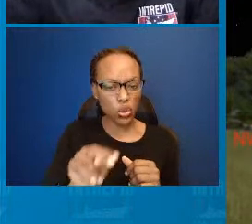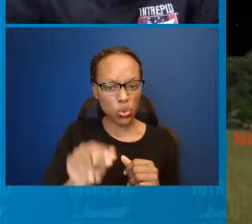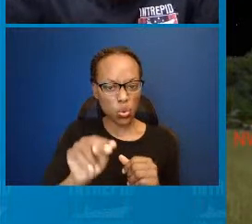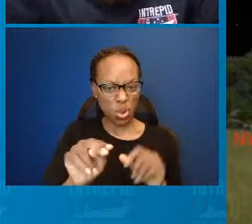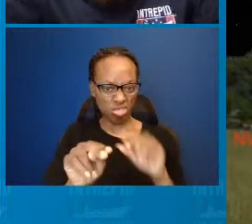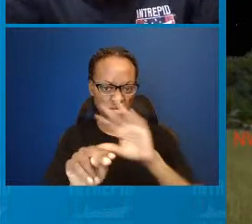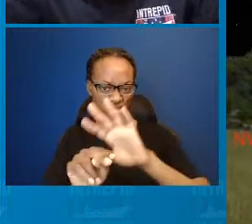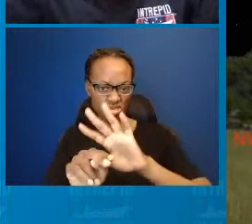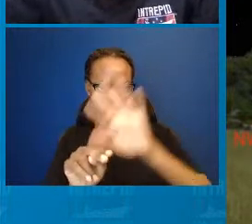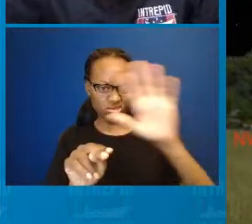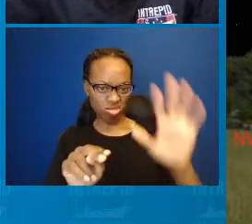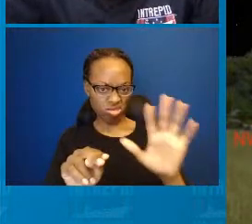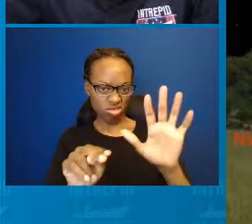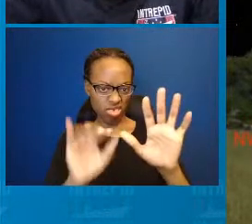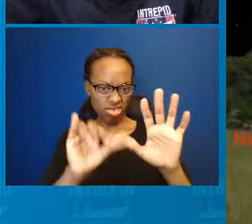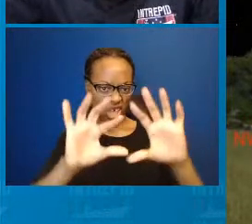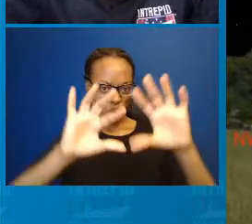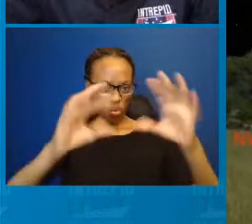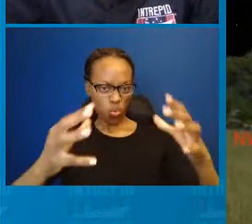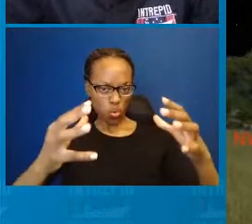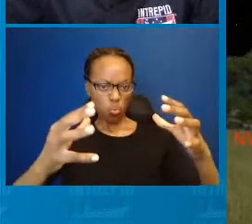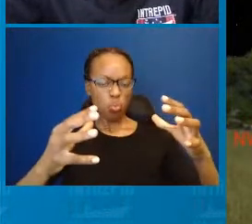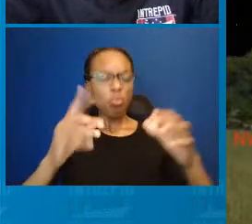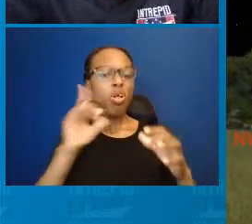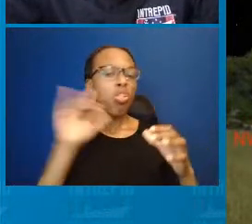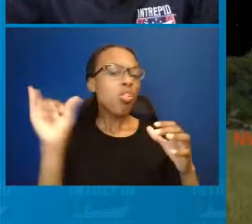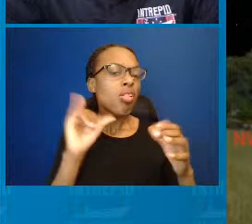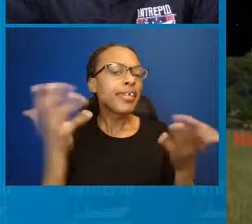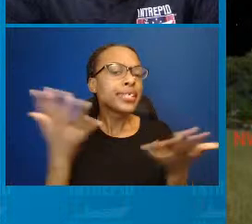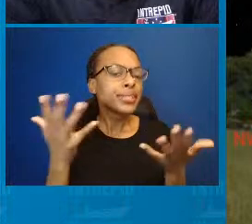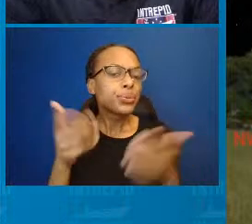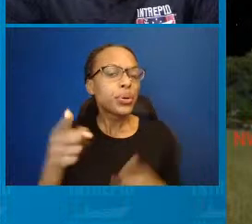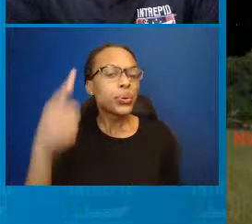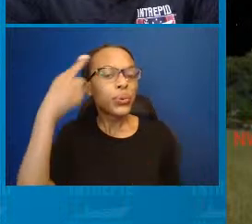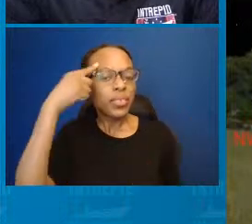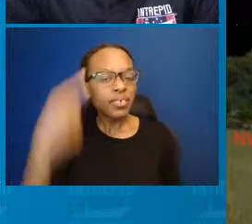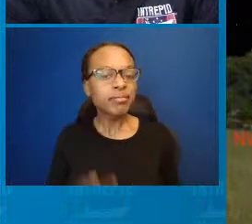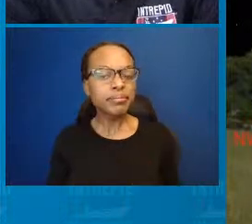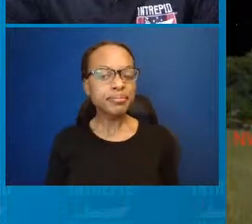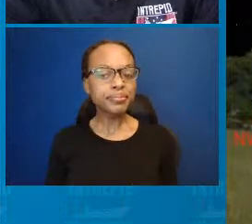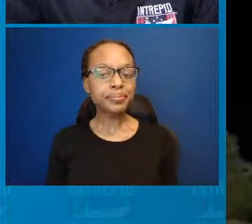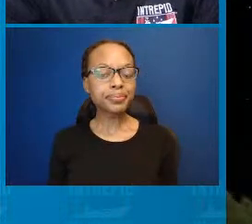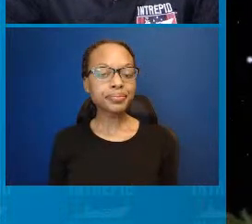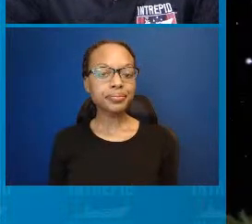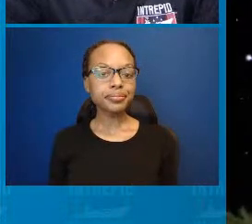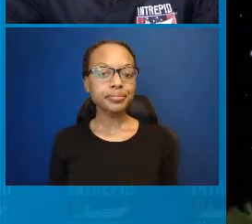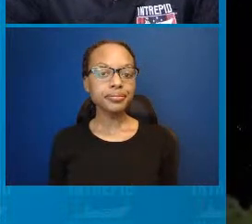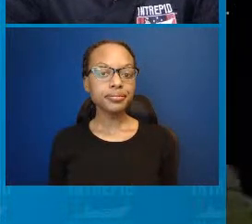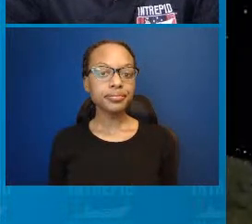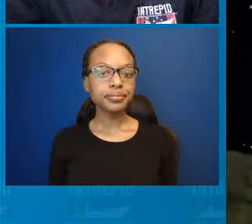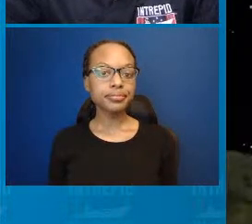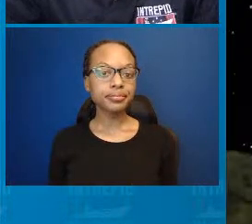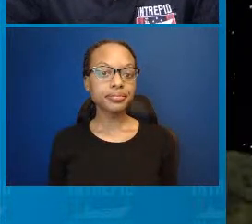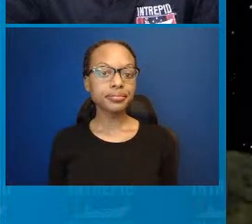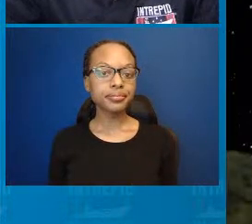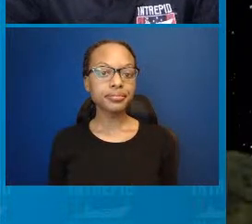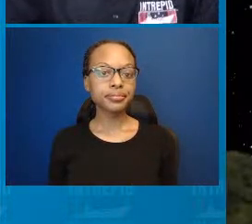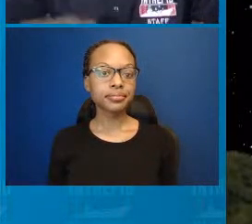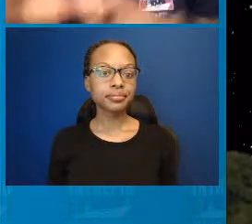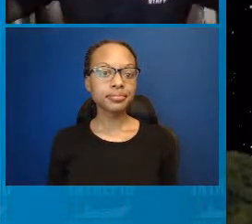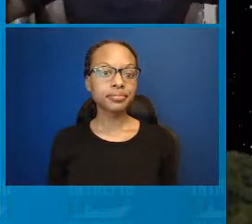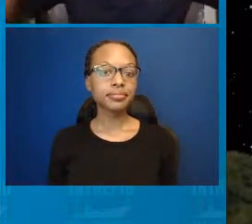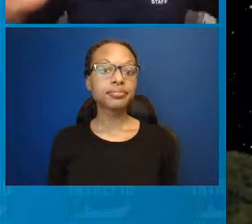here. What do you think this constellation looks like here? Right? But these